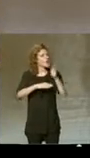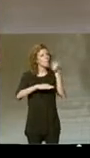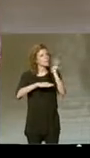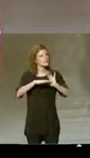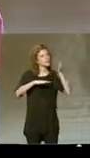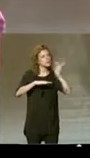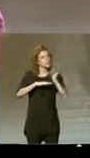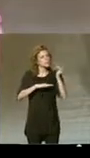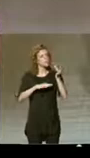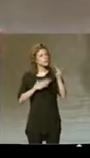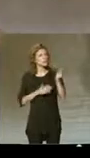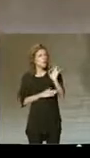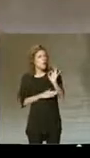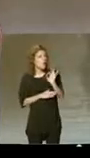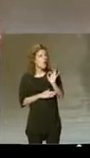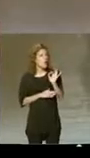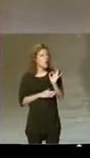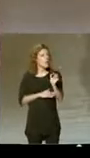industry is aware